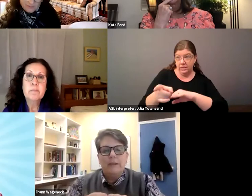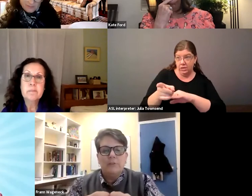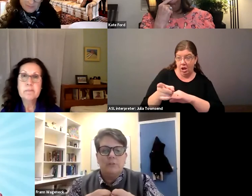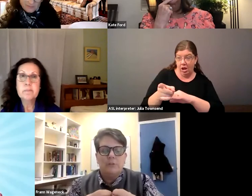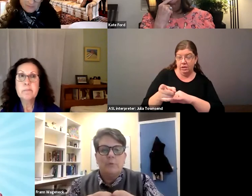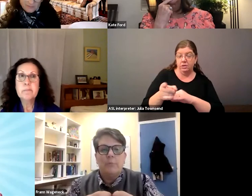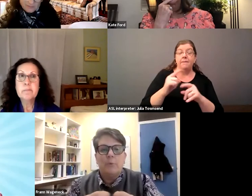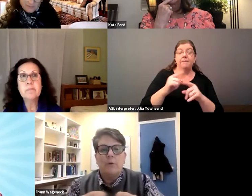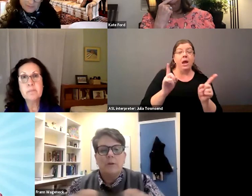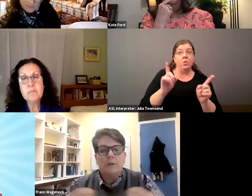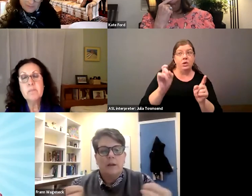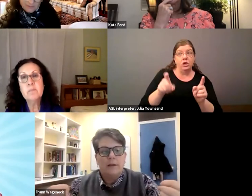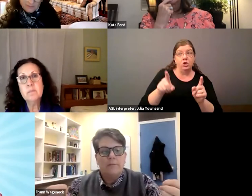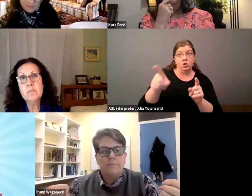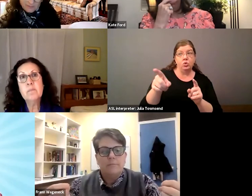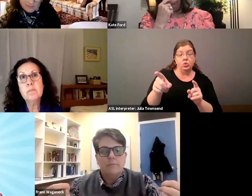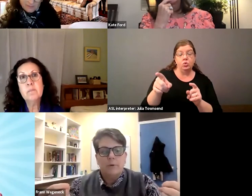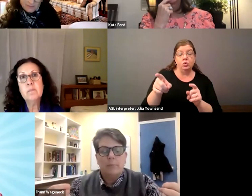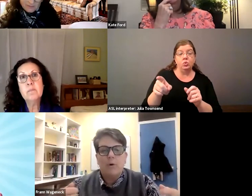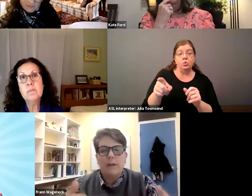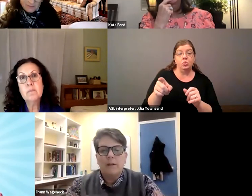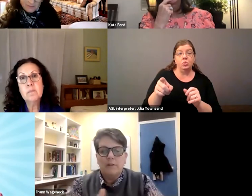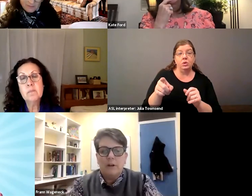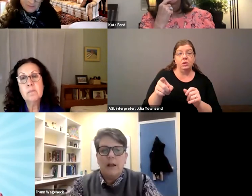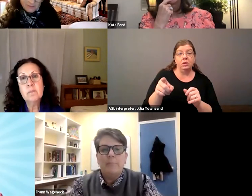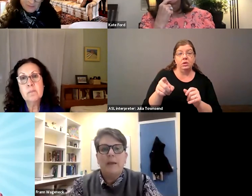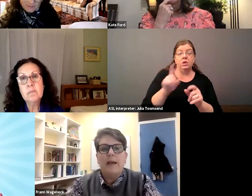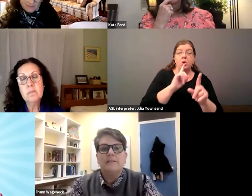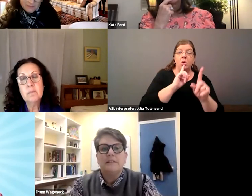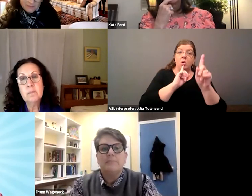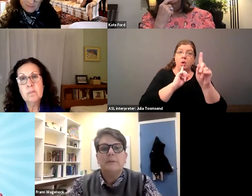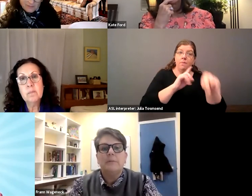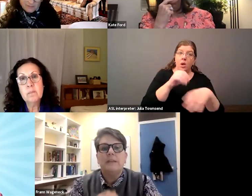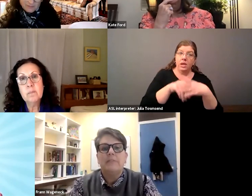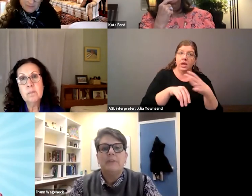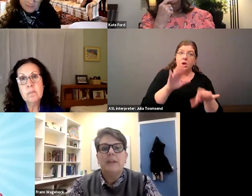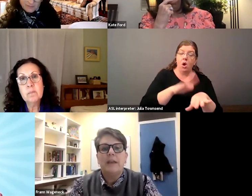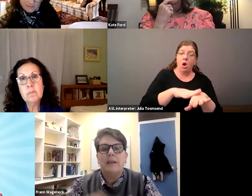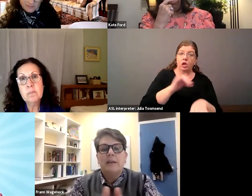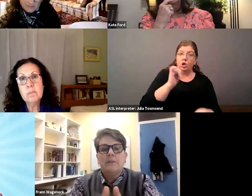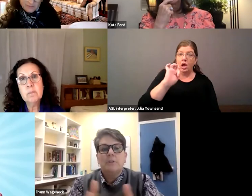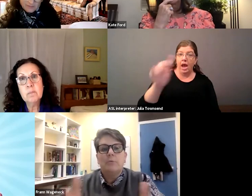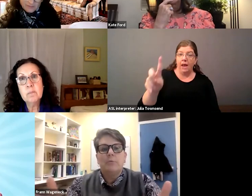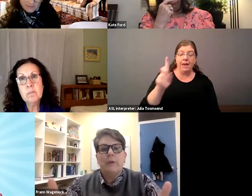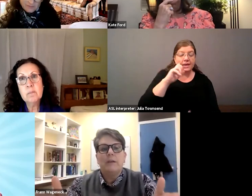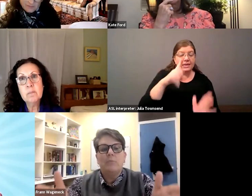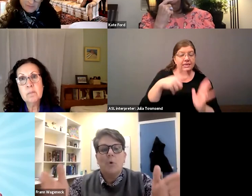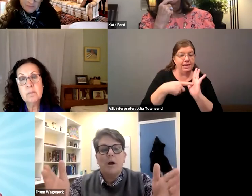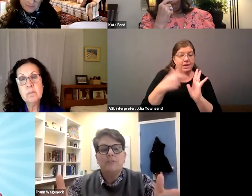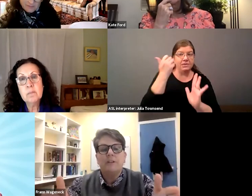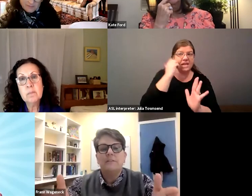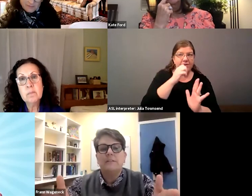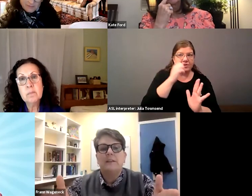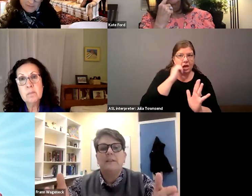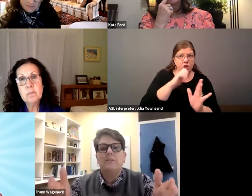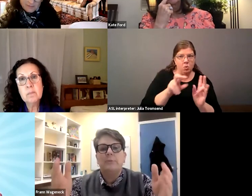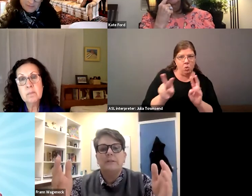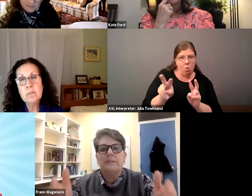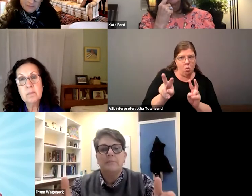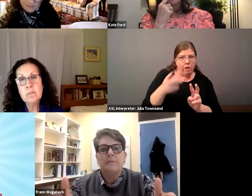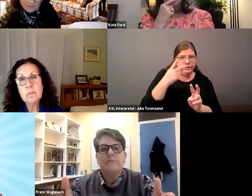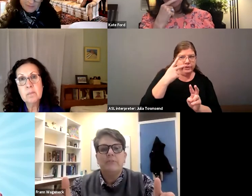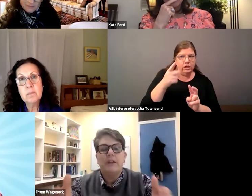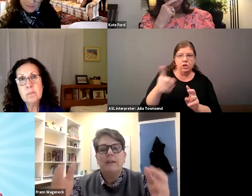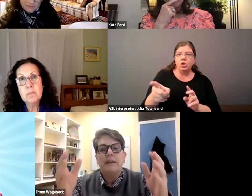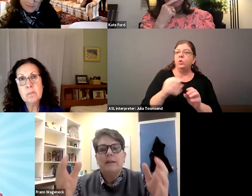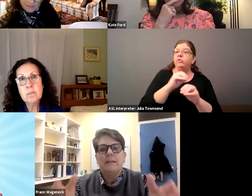but we need you to report um report in on your ipas symptoms every day so we can watch and see that you've been